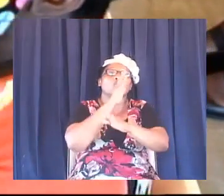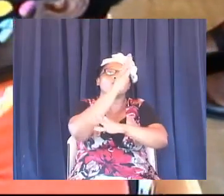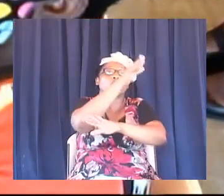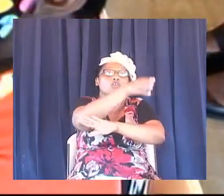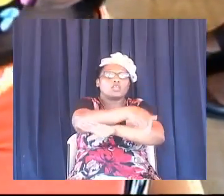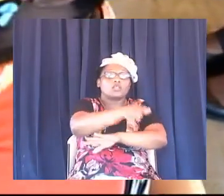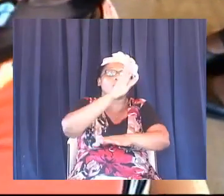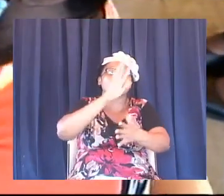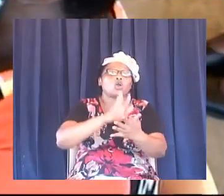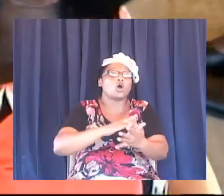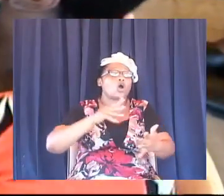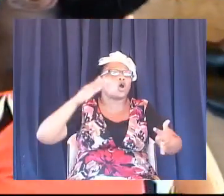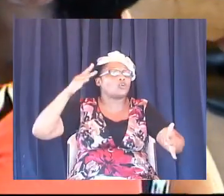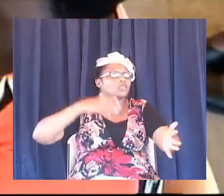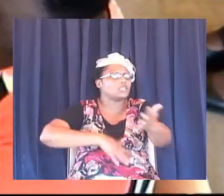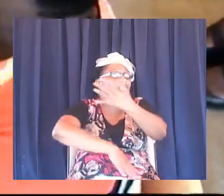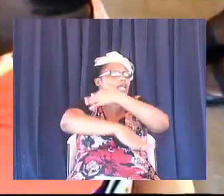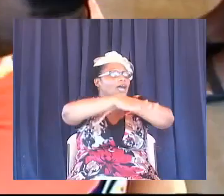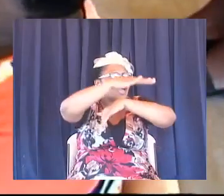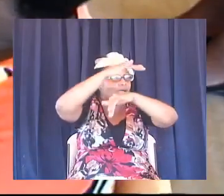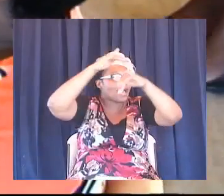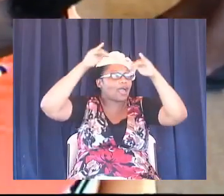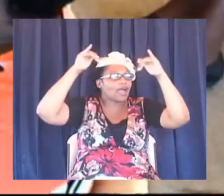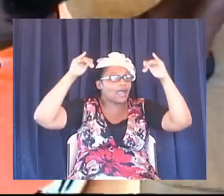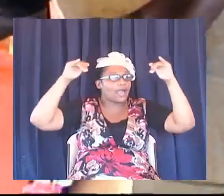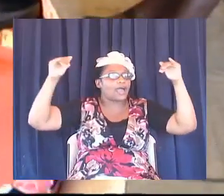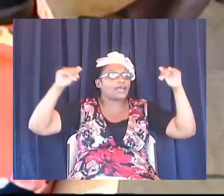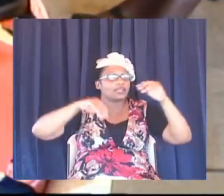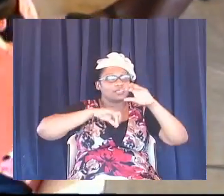just over in the glory